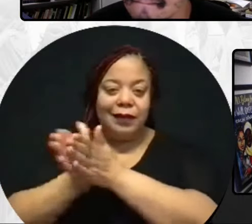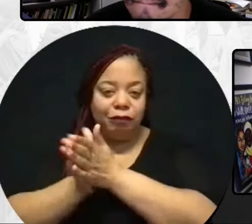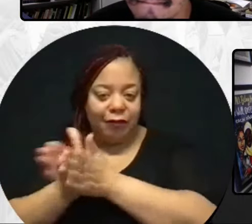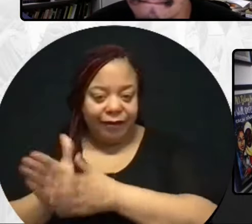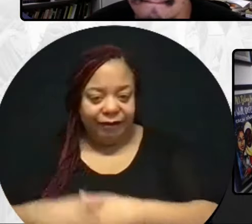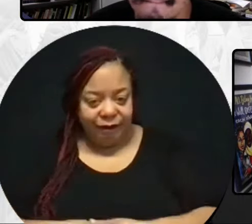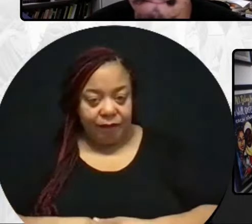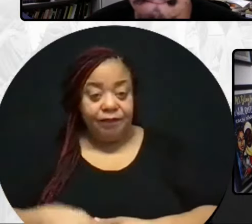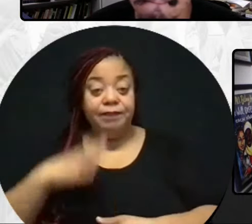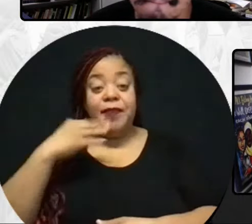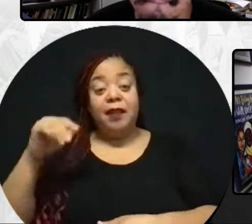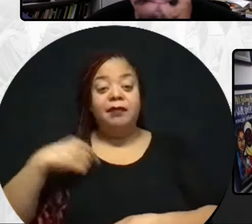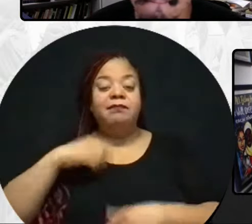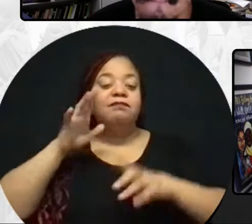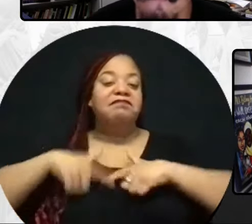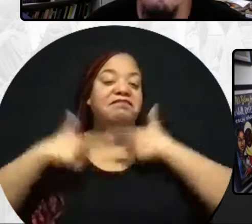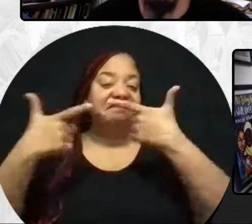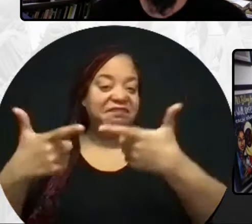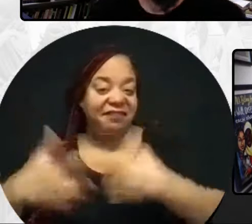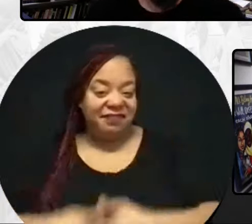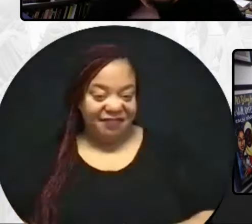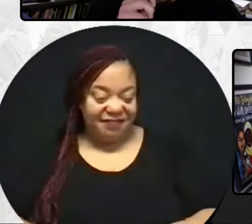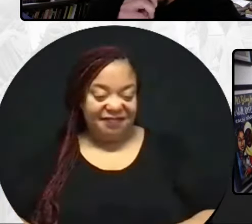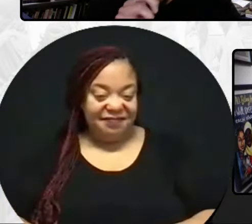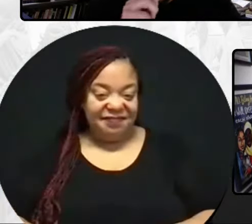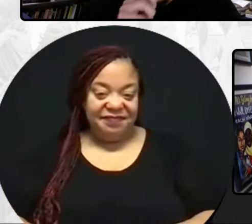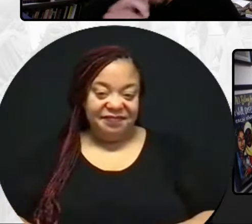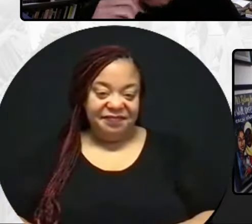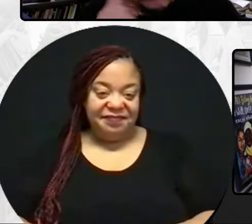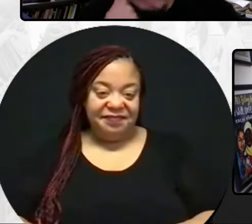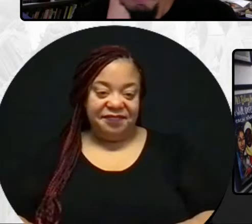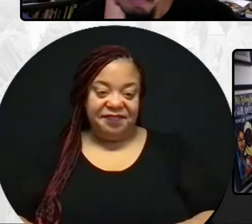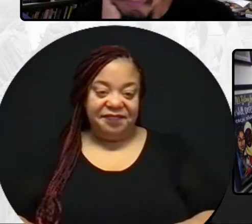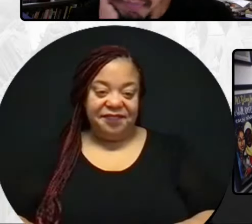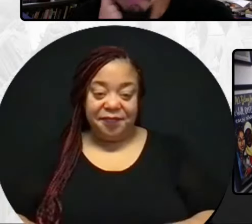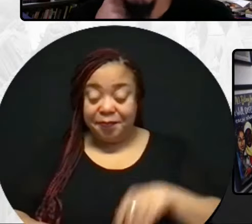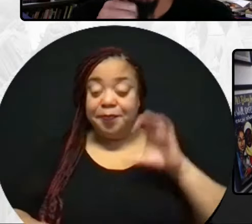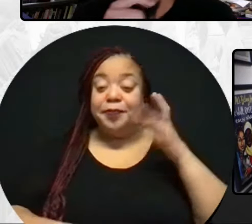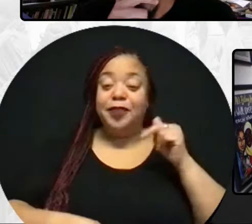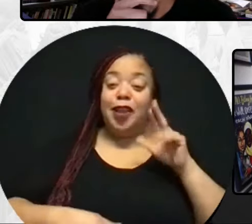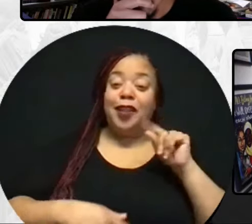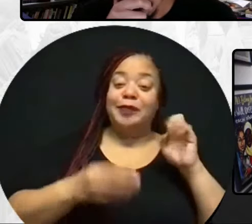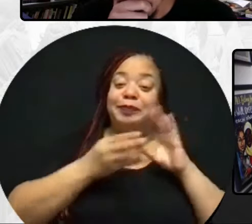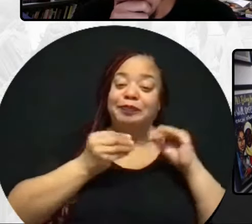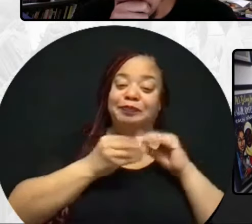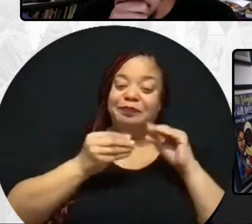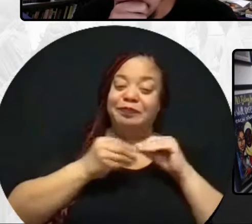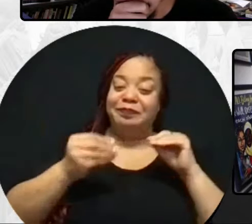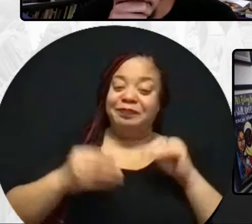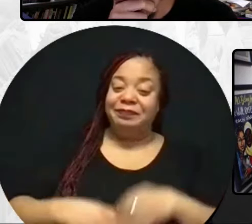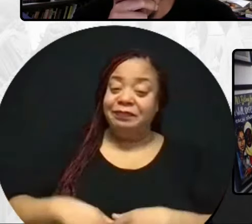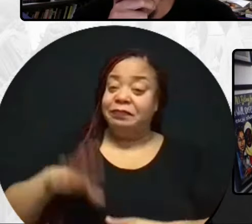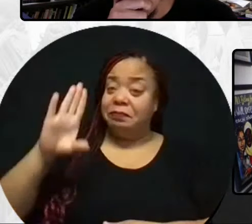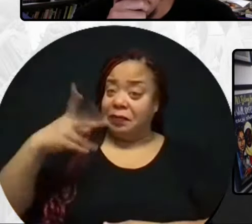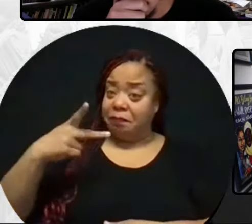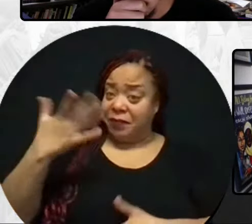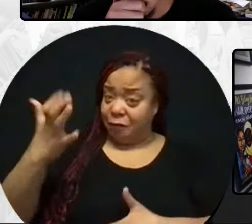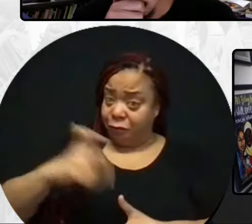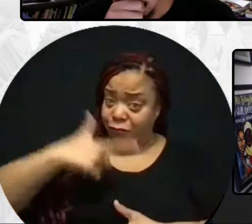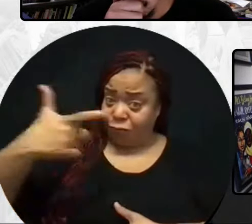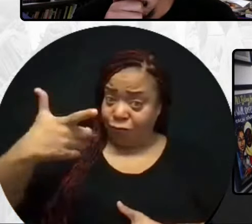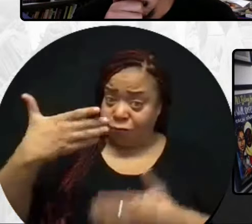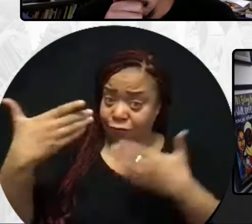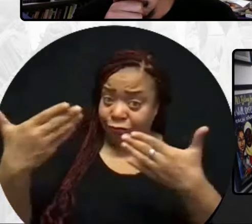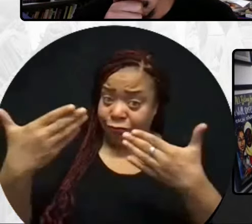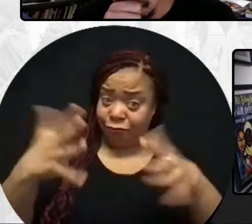Great. BP, do you want to take it away with an intro? I'm BP. I'm an artist and organizer. I organize with